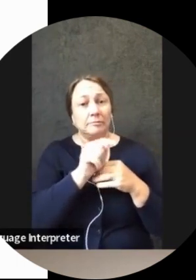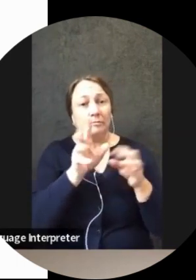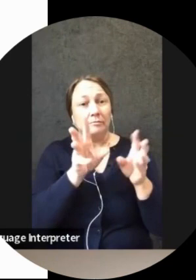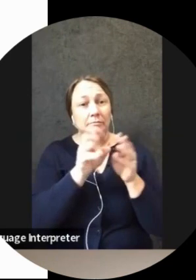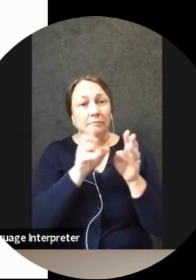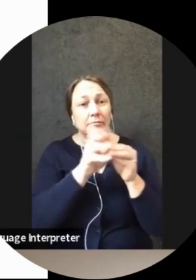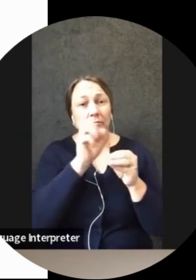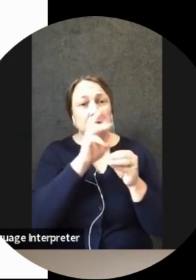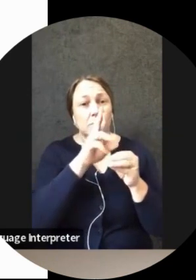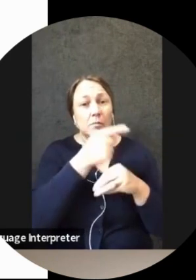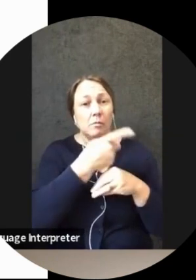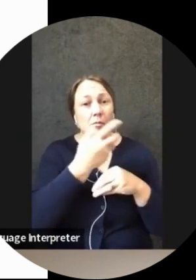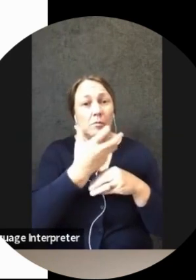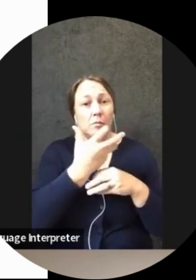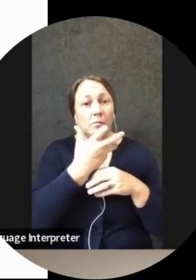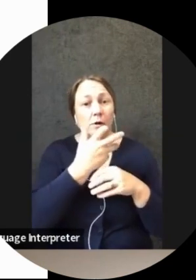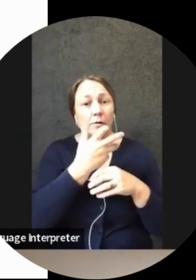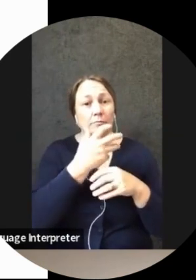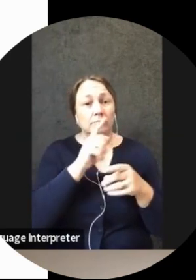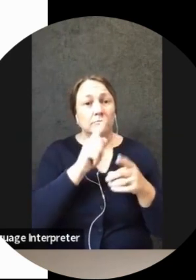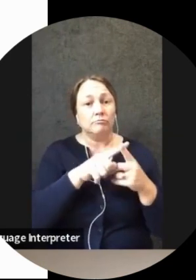in?